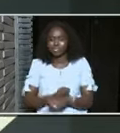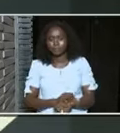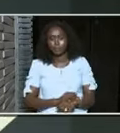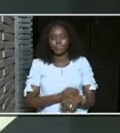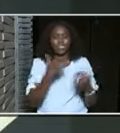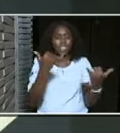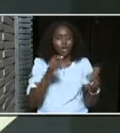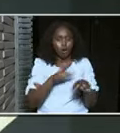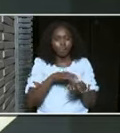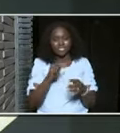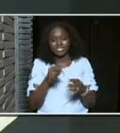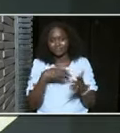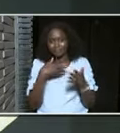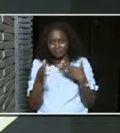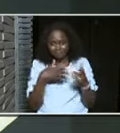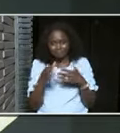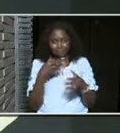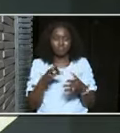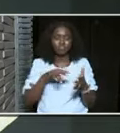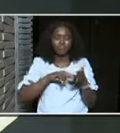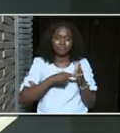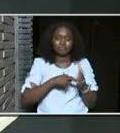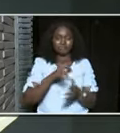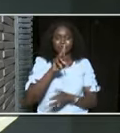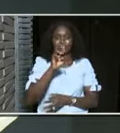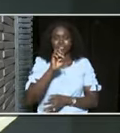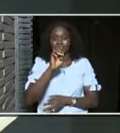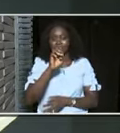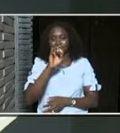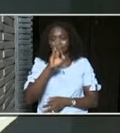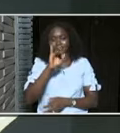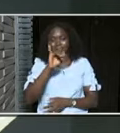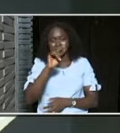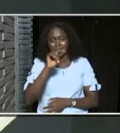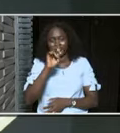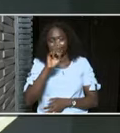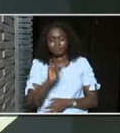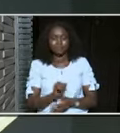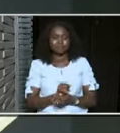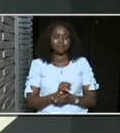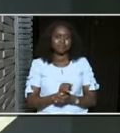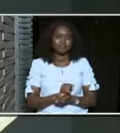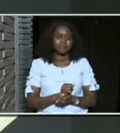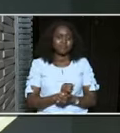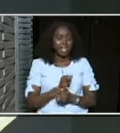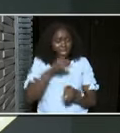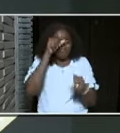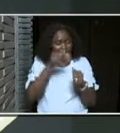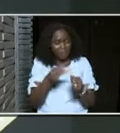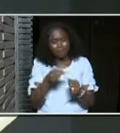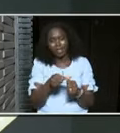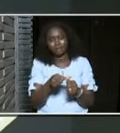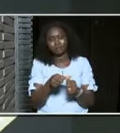refineries, I remember when I was in the cabinet, we took a decision at that time, after